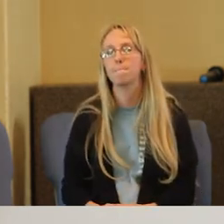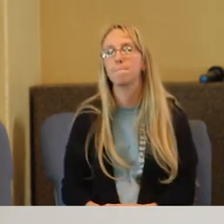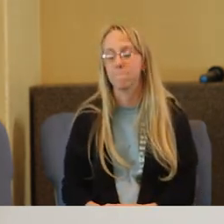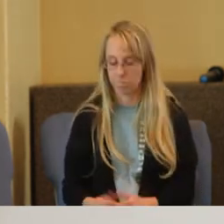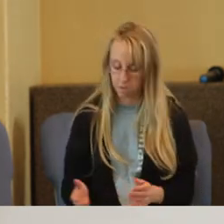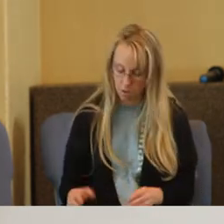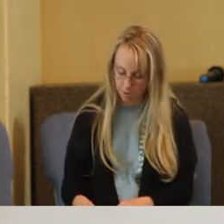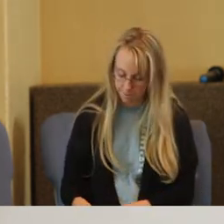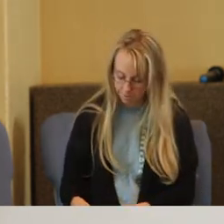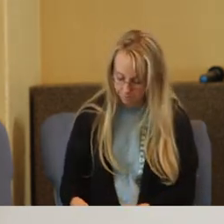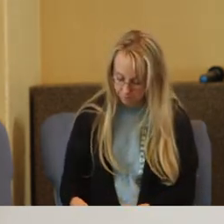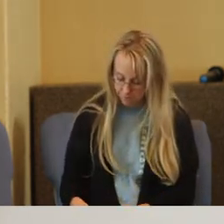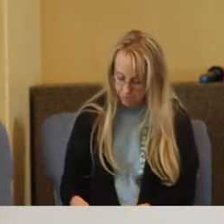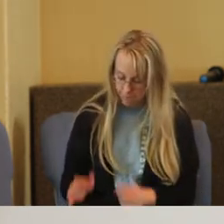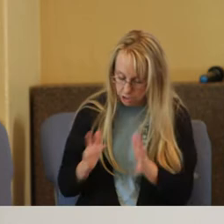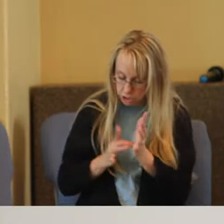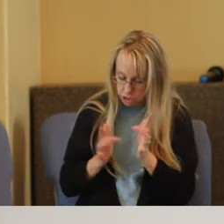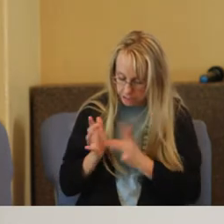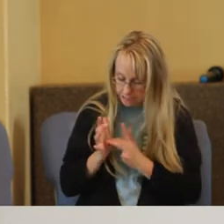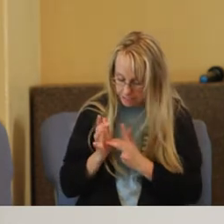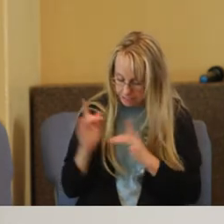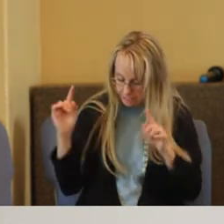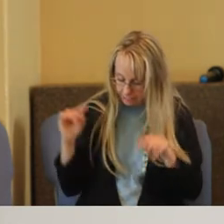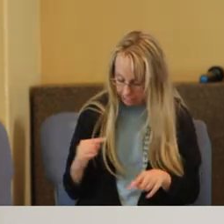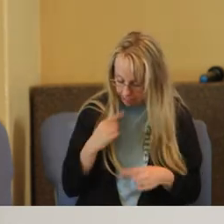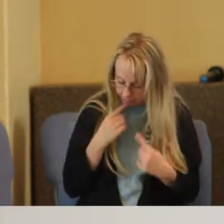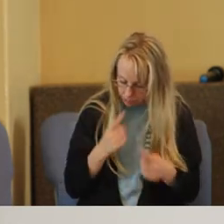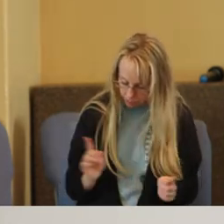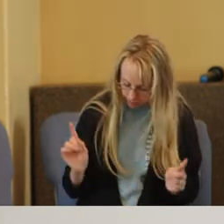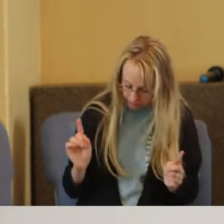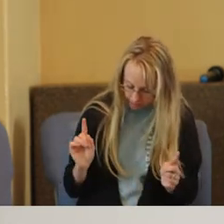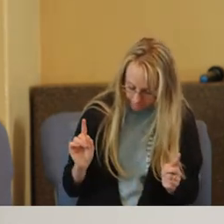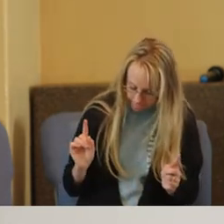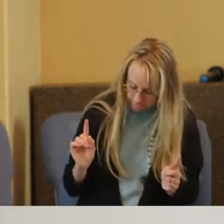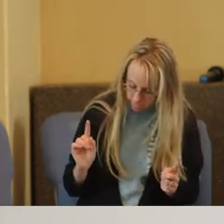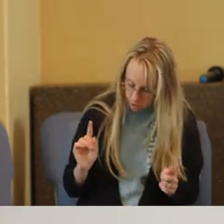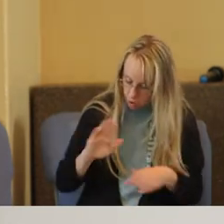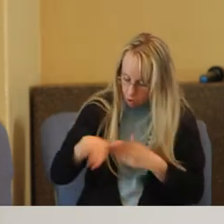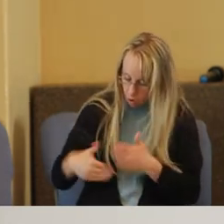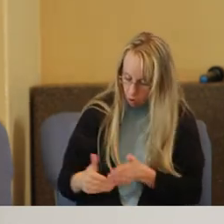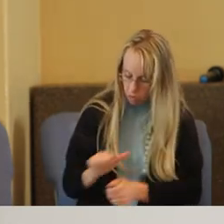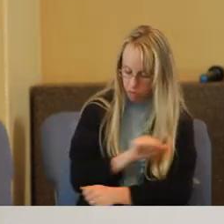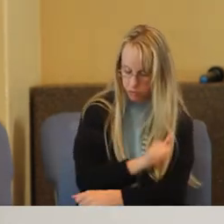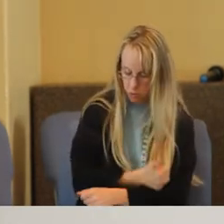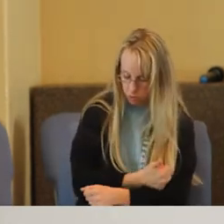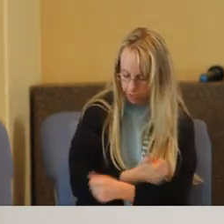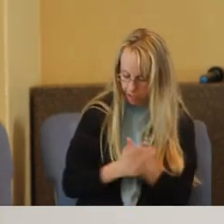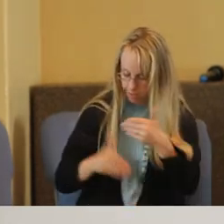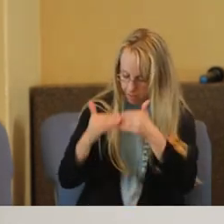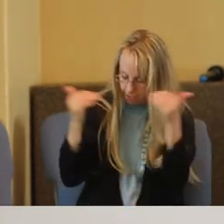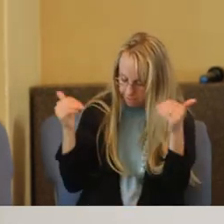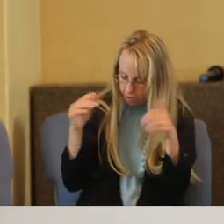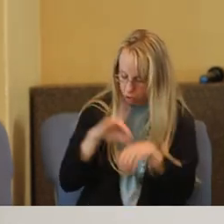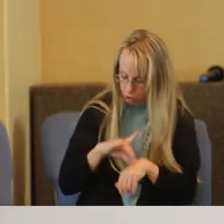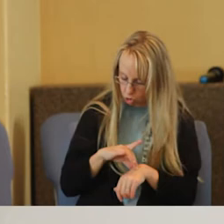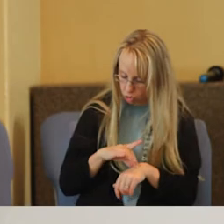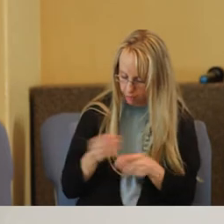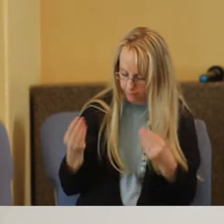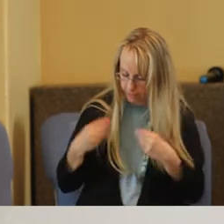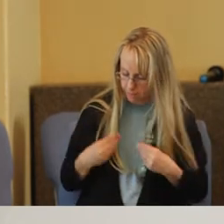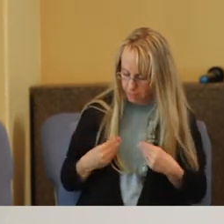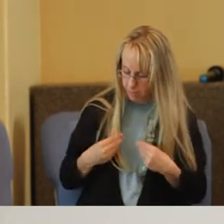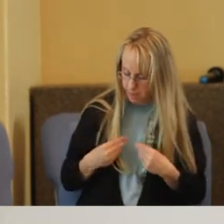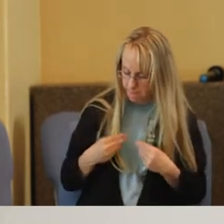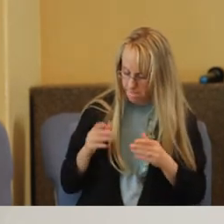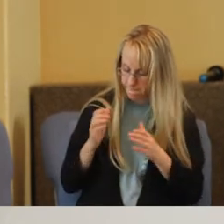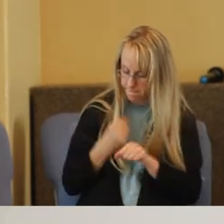And Jesus came and said to them, "All authority in heaven and on earth has been given to me. Go therefore and make disciples